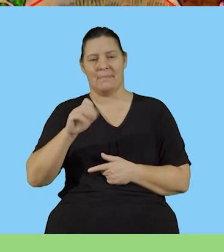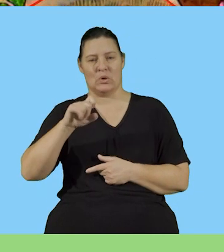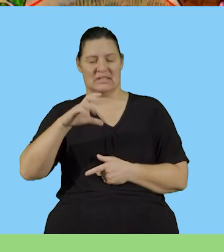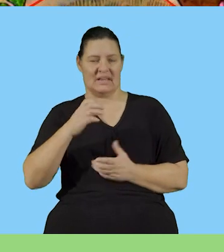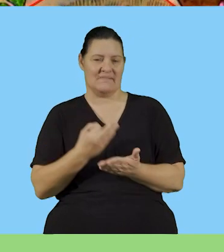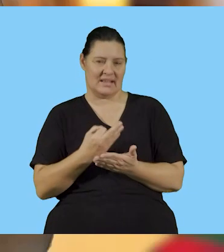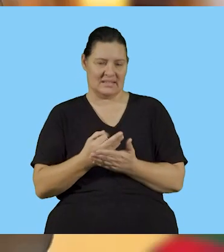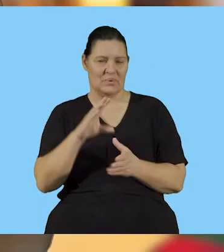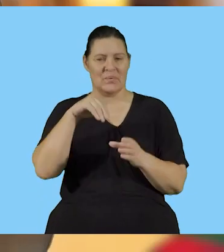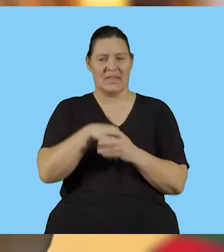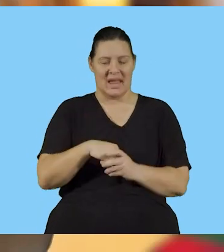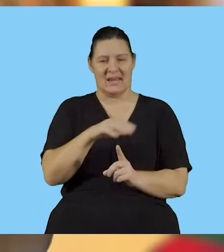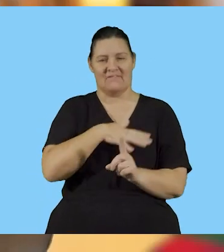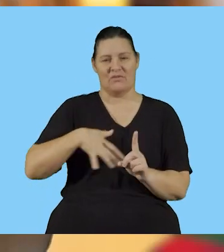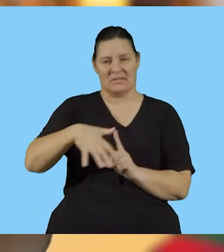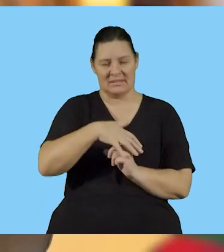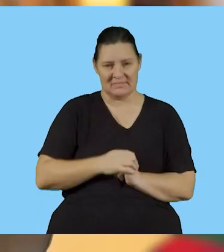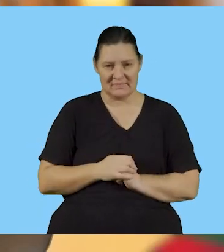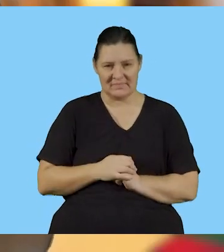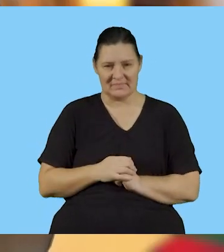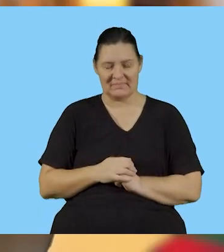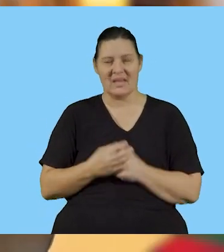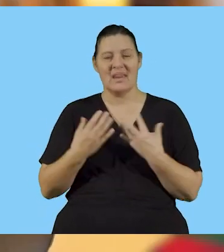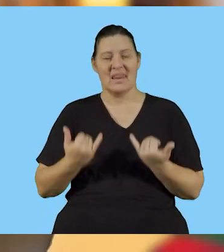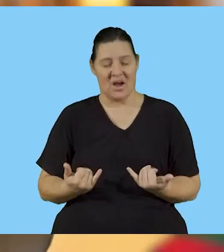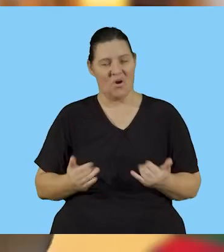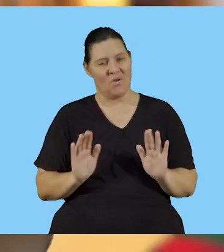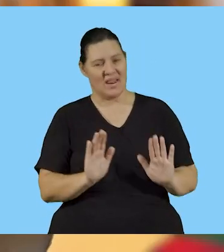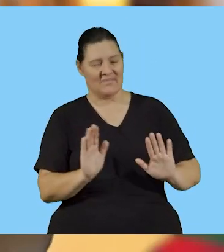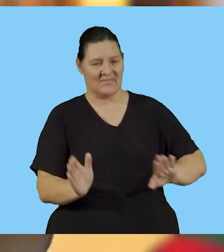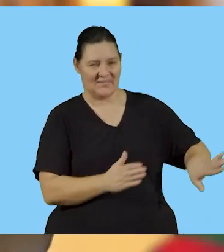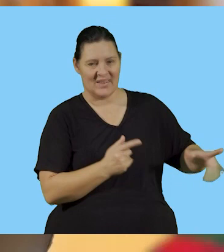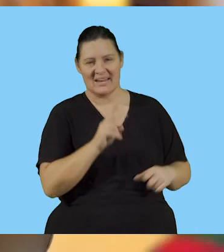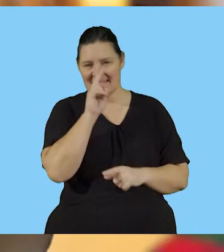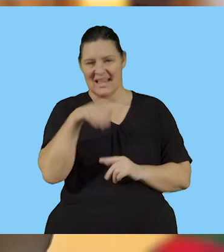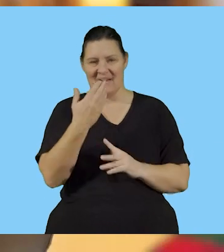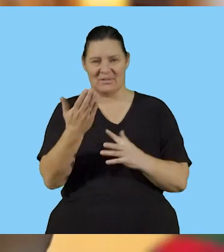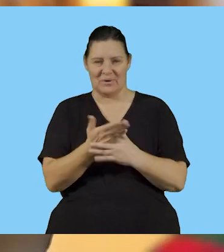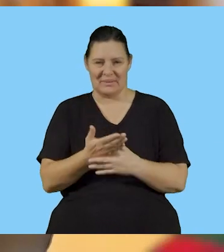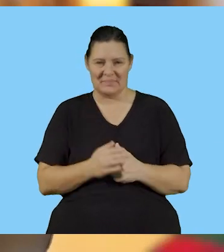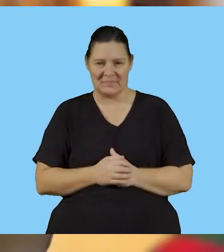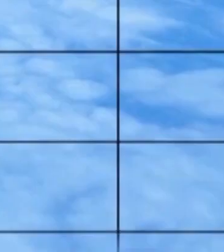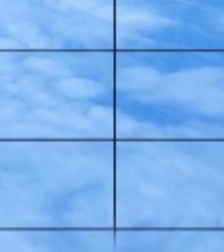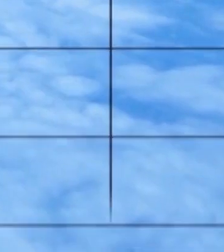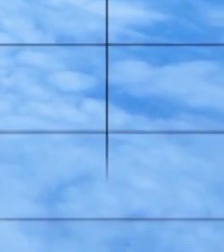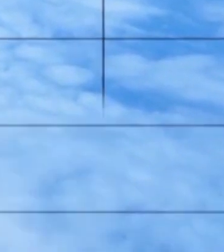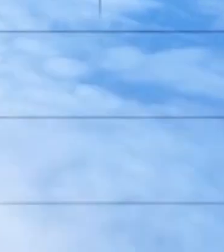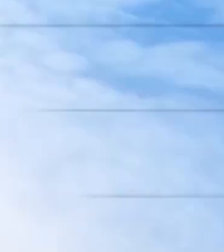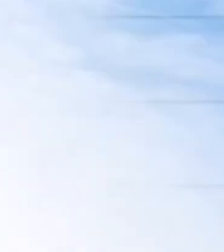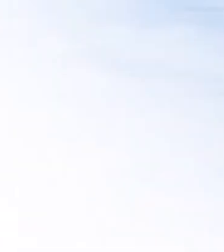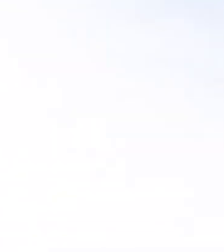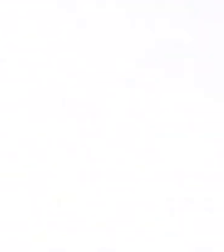abiotic factors in this environment. We are going to leave it there for now, and I'll see you after the ad break.